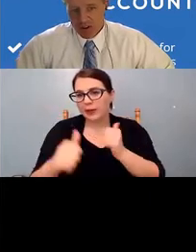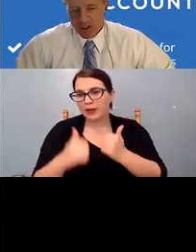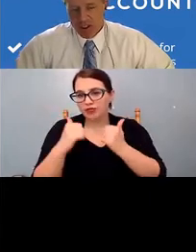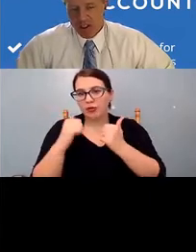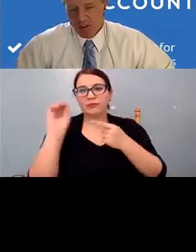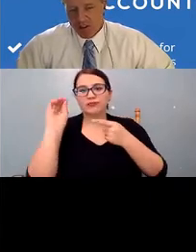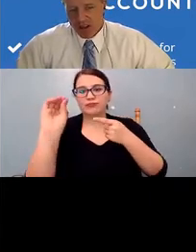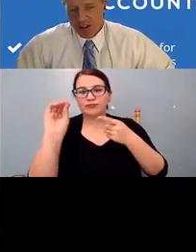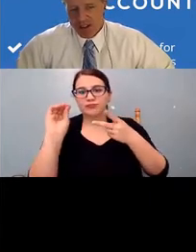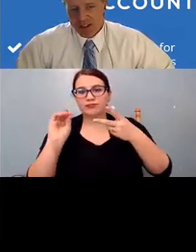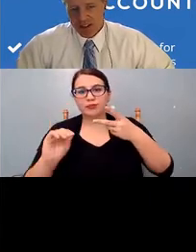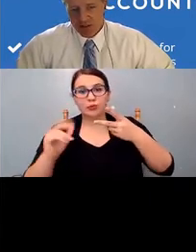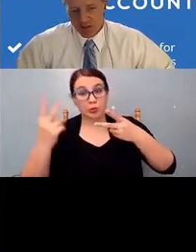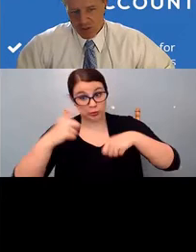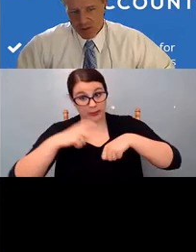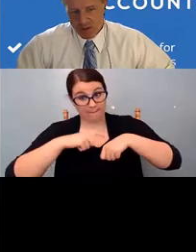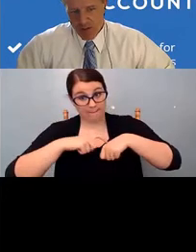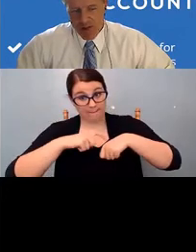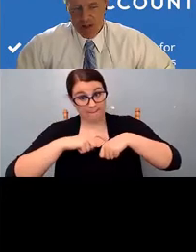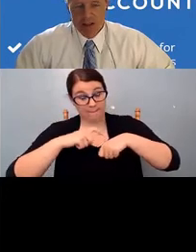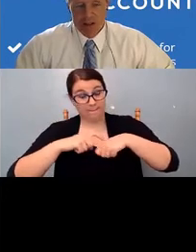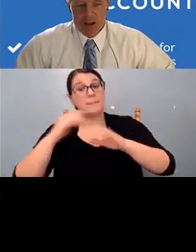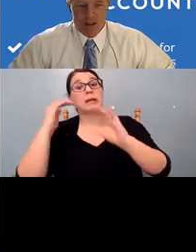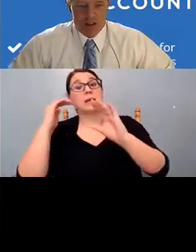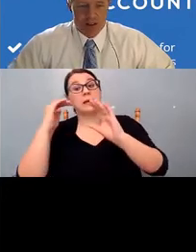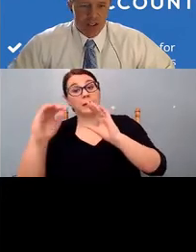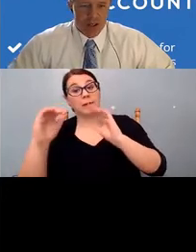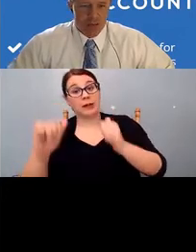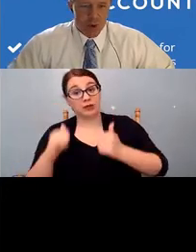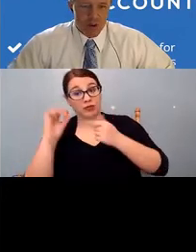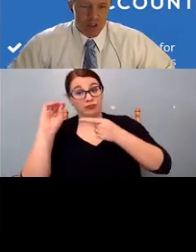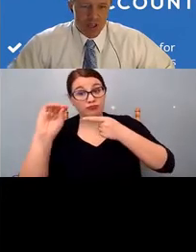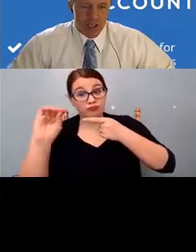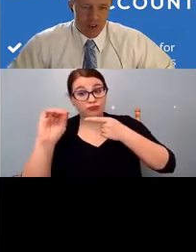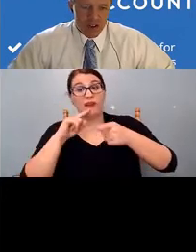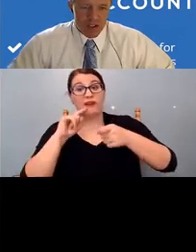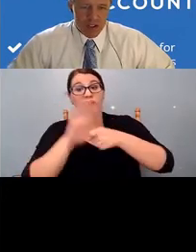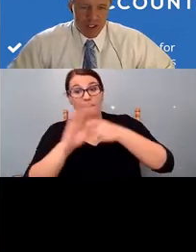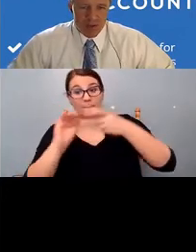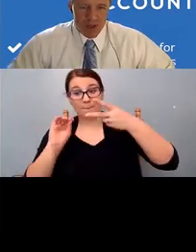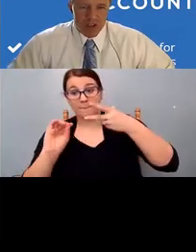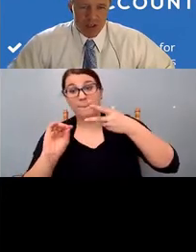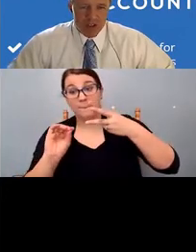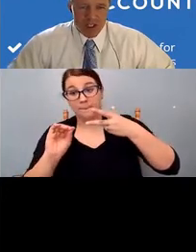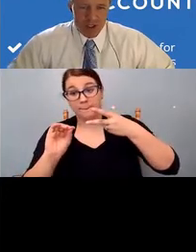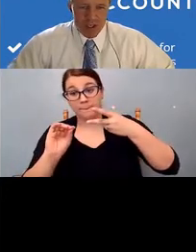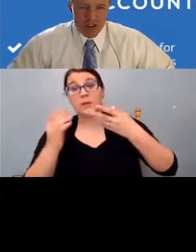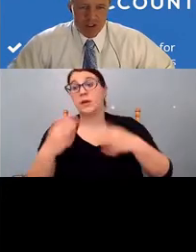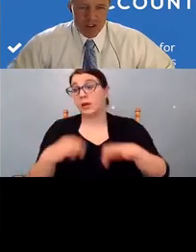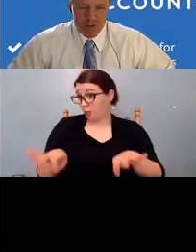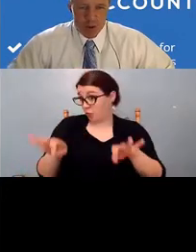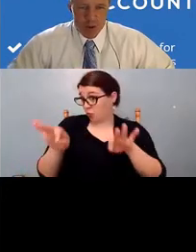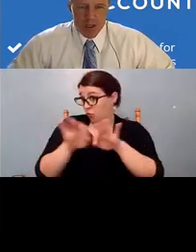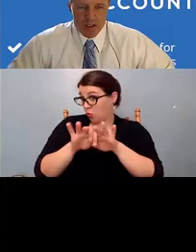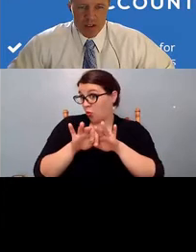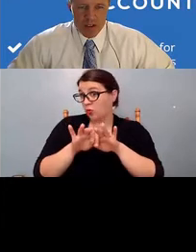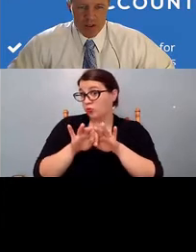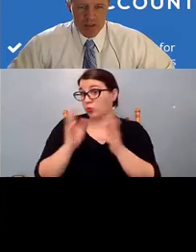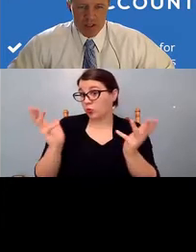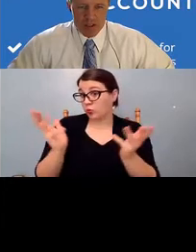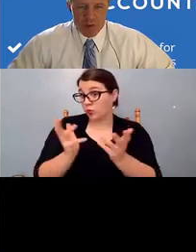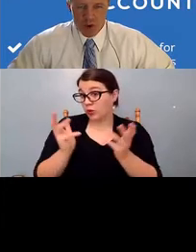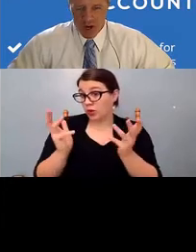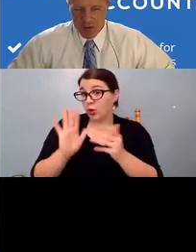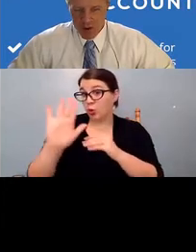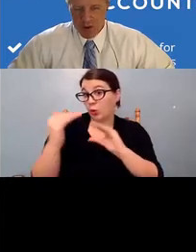twice. You'll need to enter that and then confirm it. The important thing here is that the email address that you would enter at this point is going to